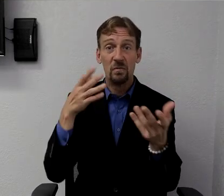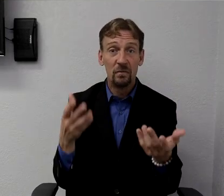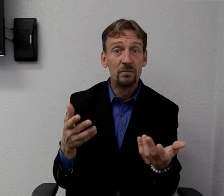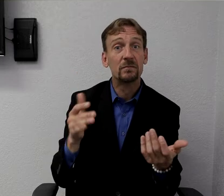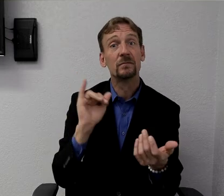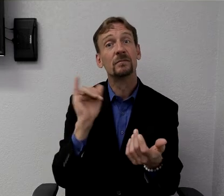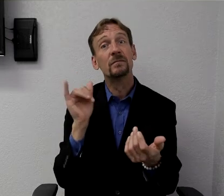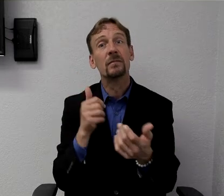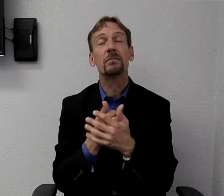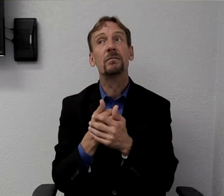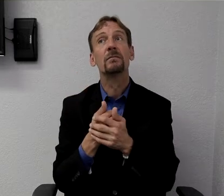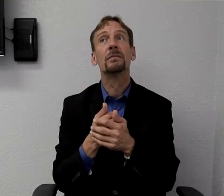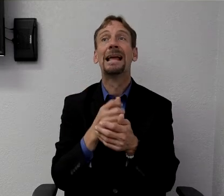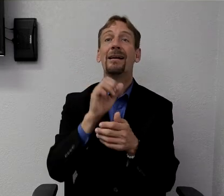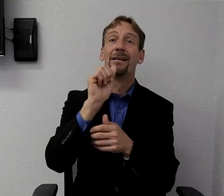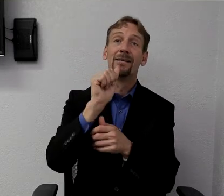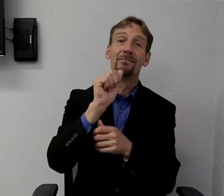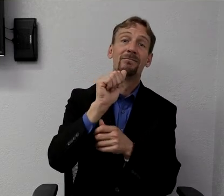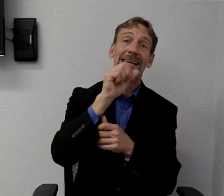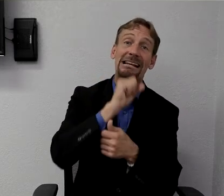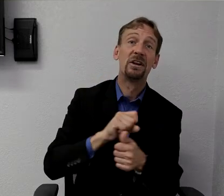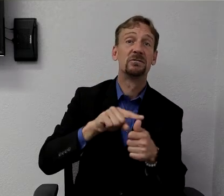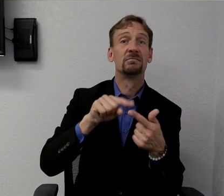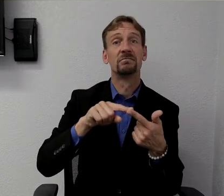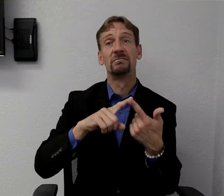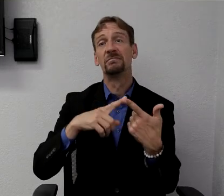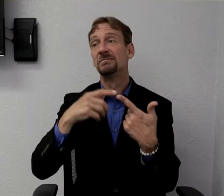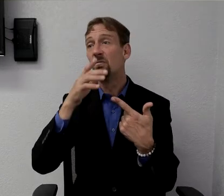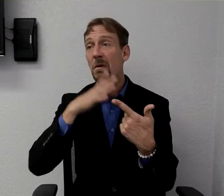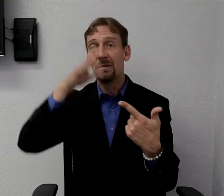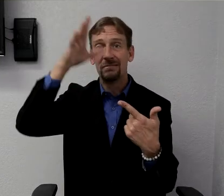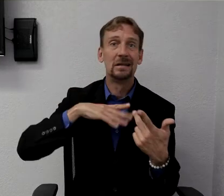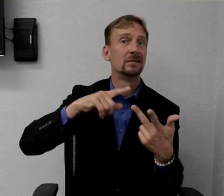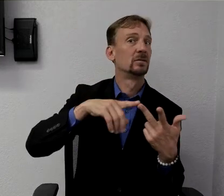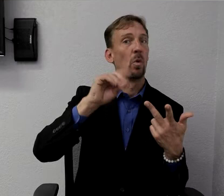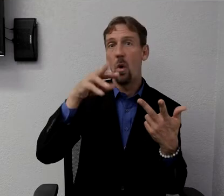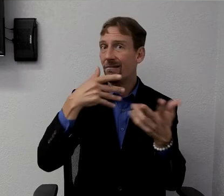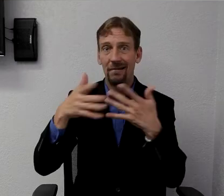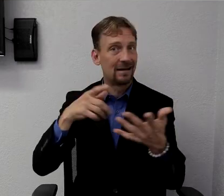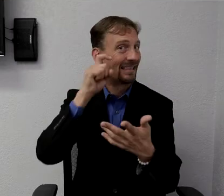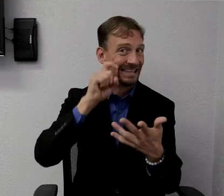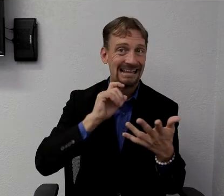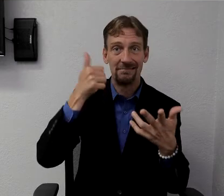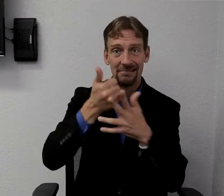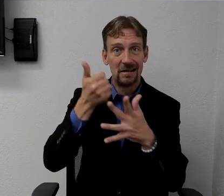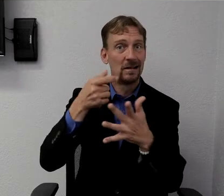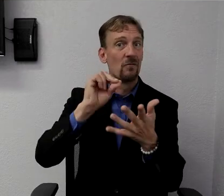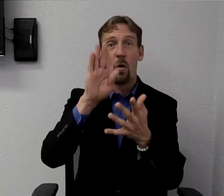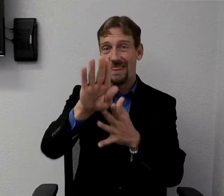age, the sex, the quality, the perceived, societal value of anybody. It will be based